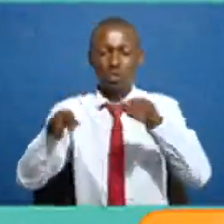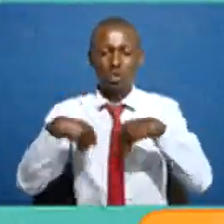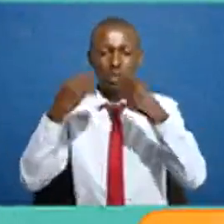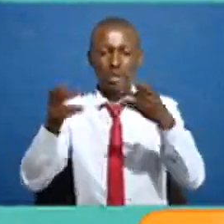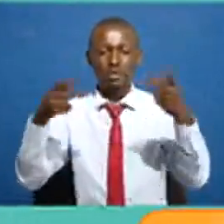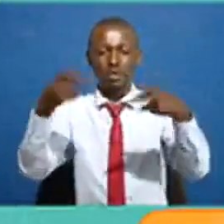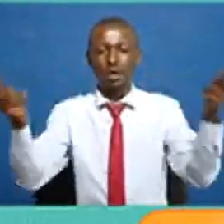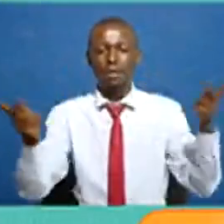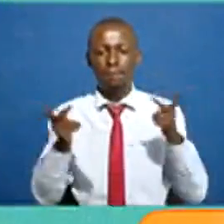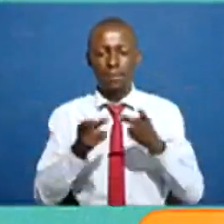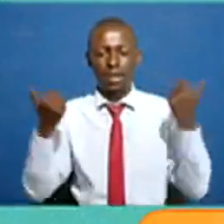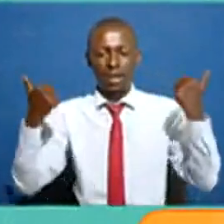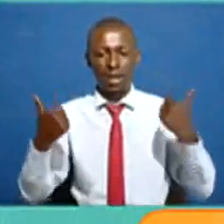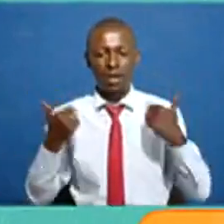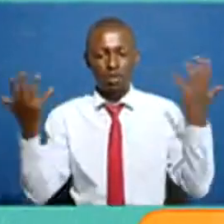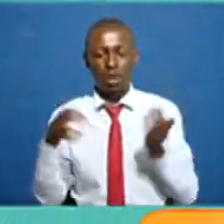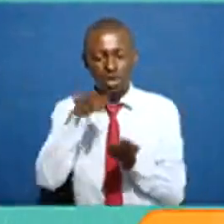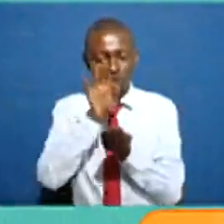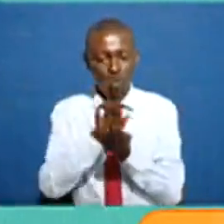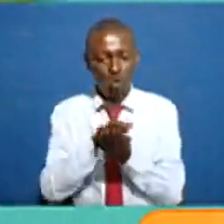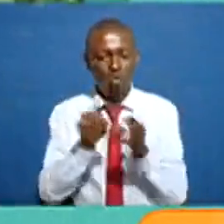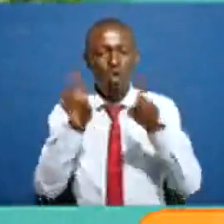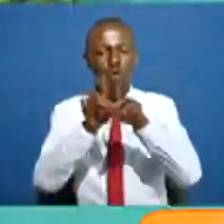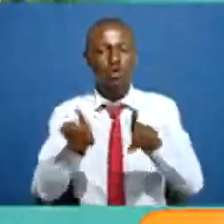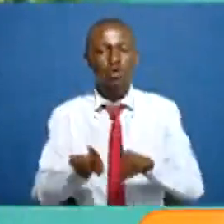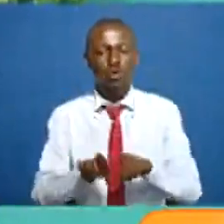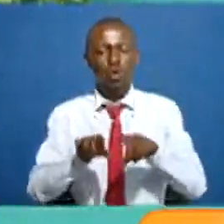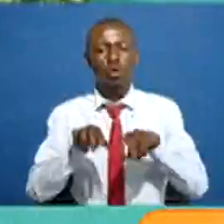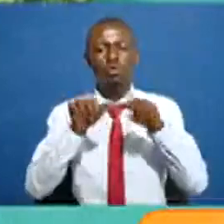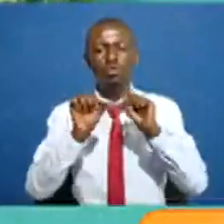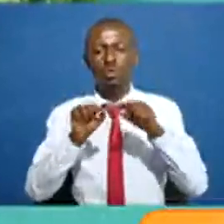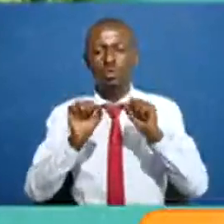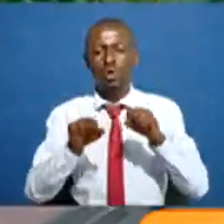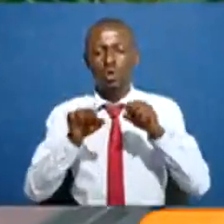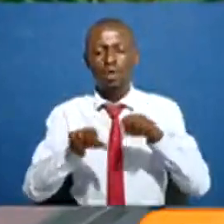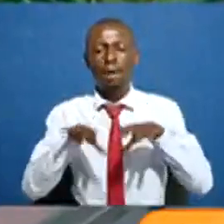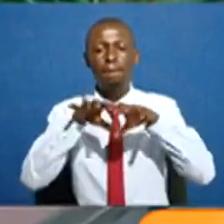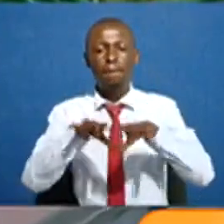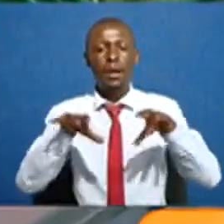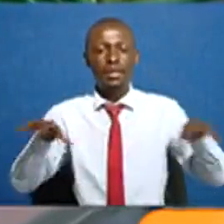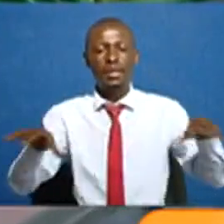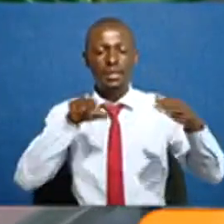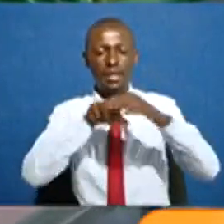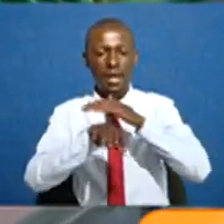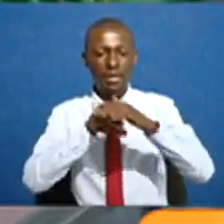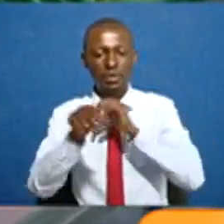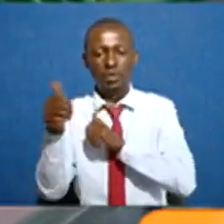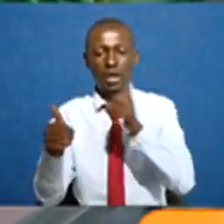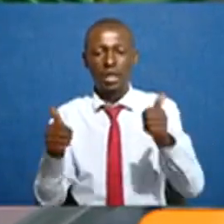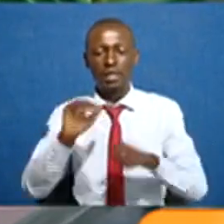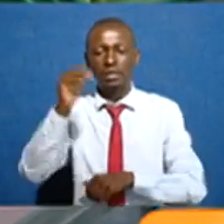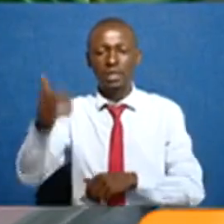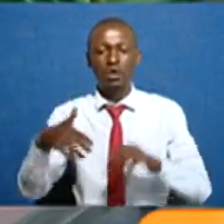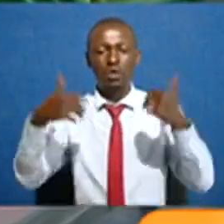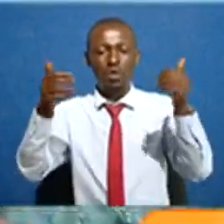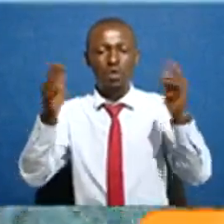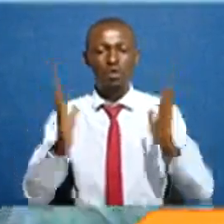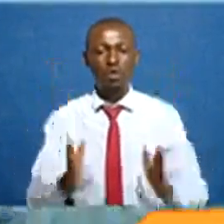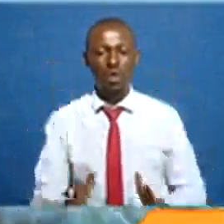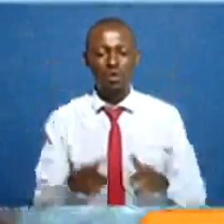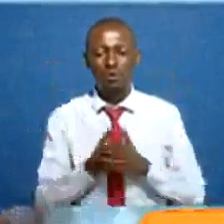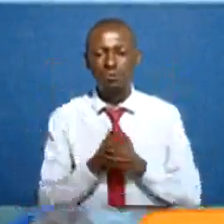that guarantees preservation and market access of produce from its farms, as well as those from other urban farmers.